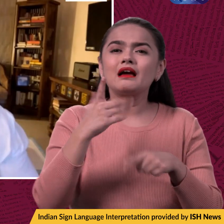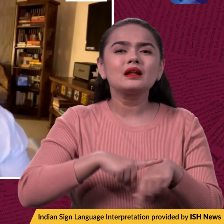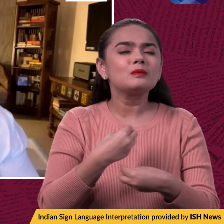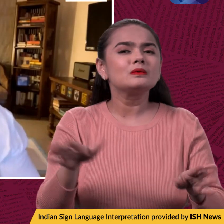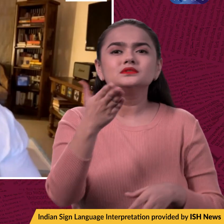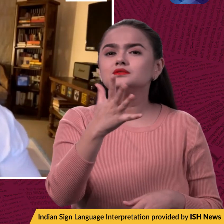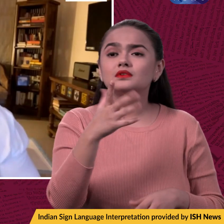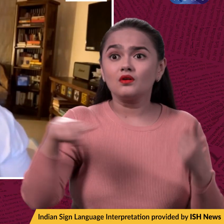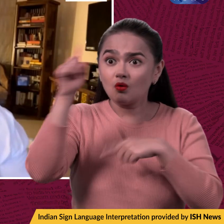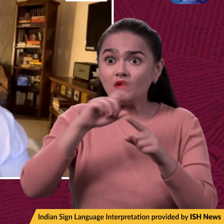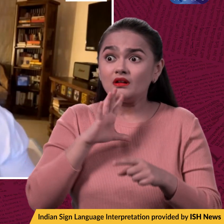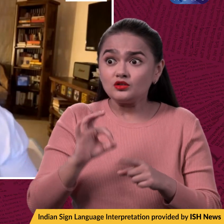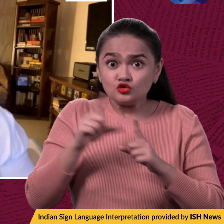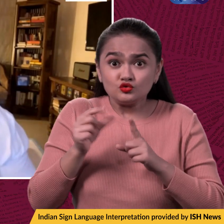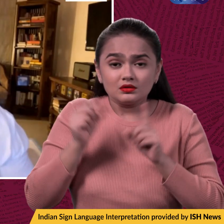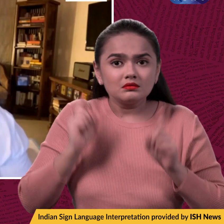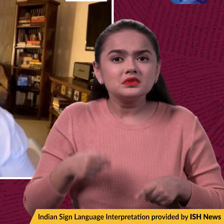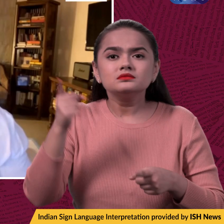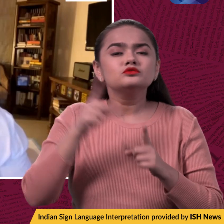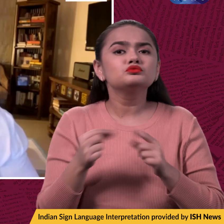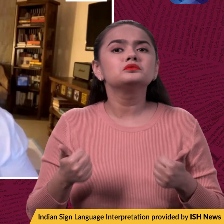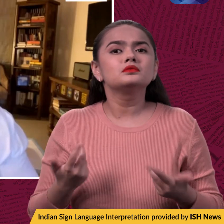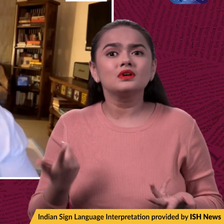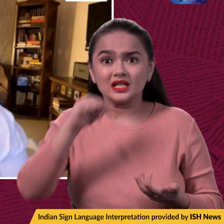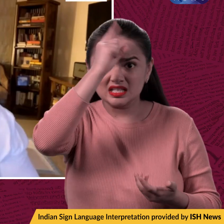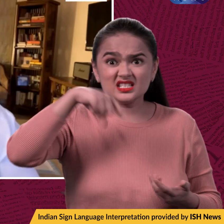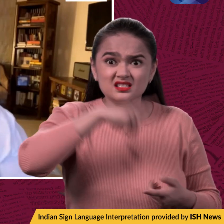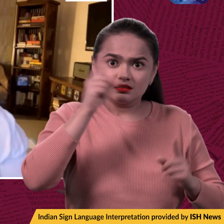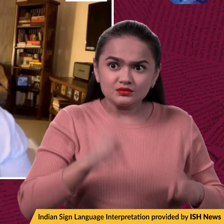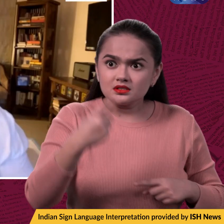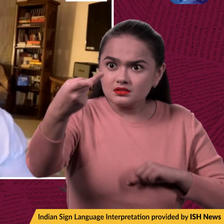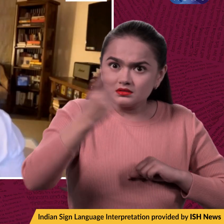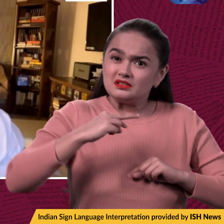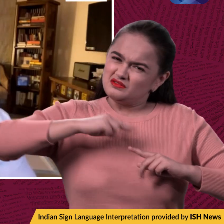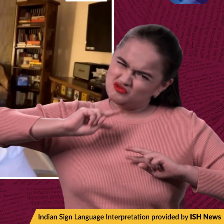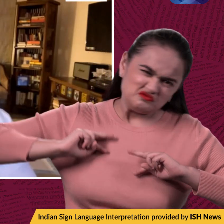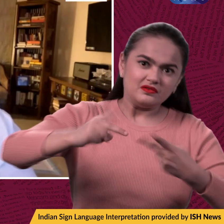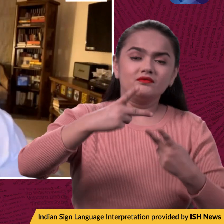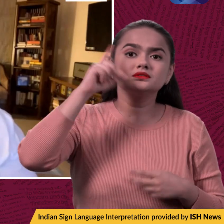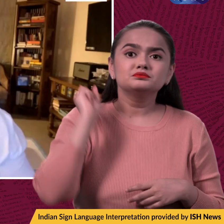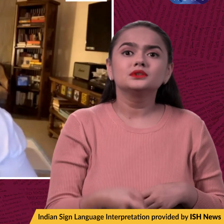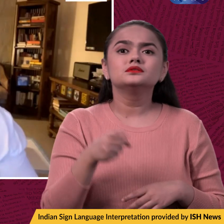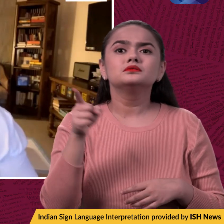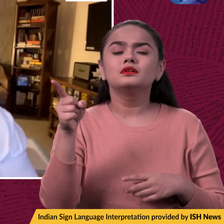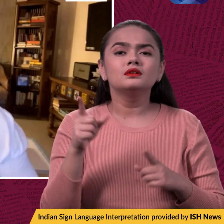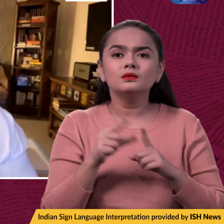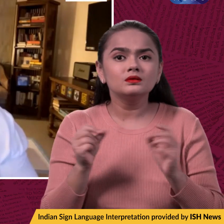should have been done. It therefore is my considered opinion that India should have actioned kinetic response in the days